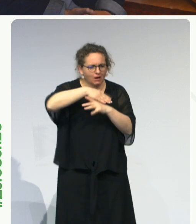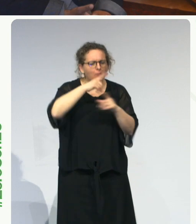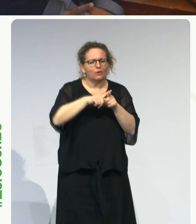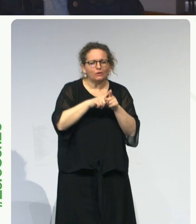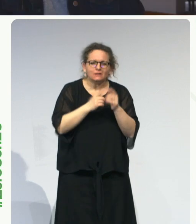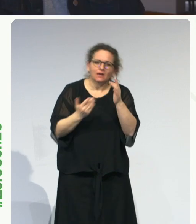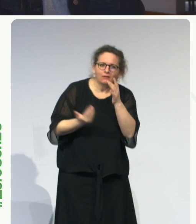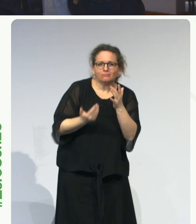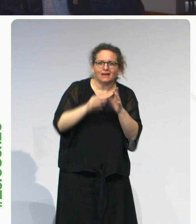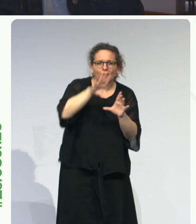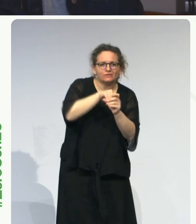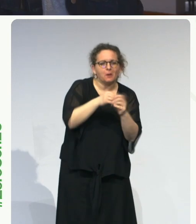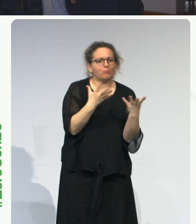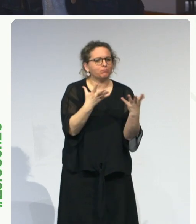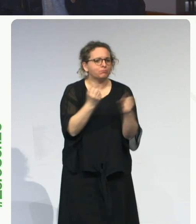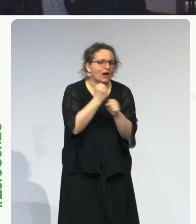social context.